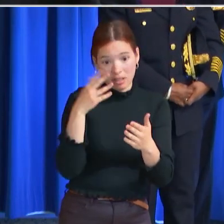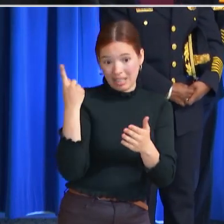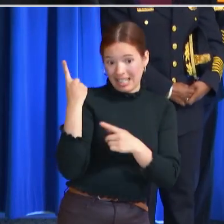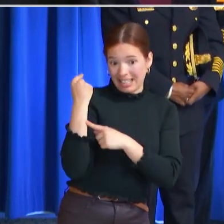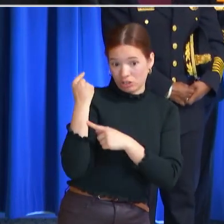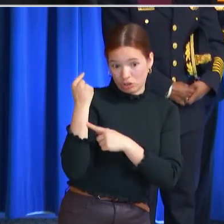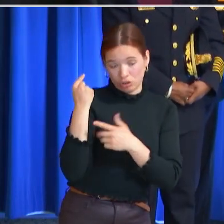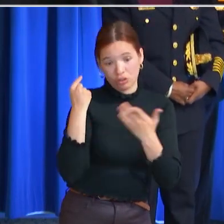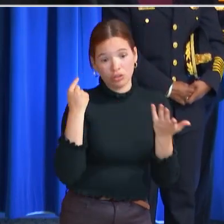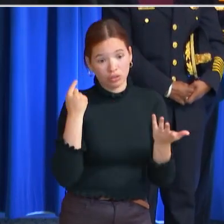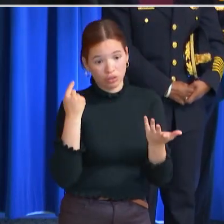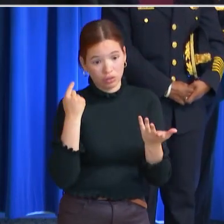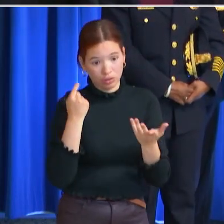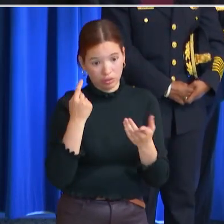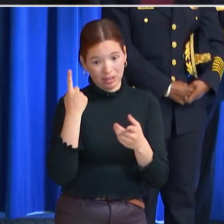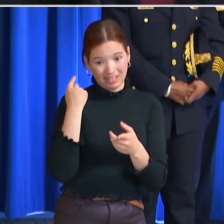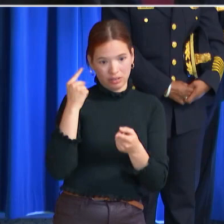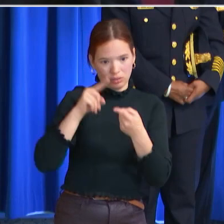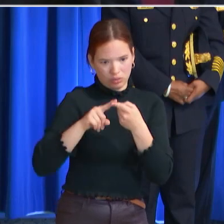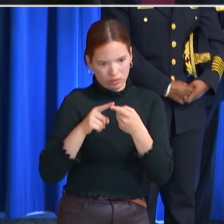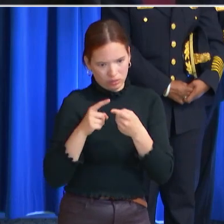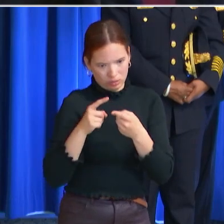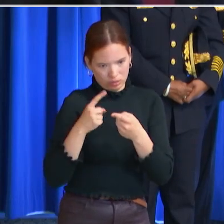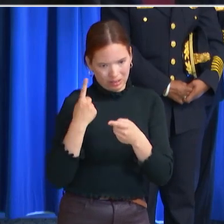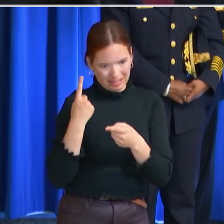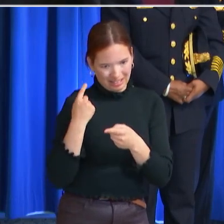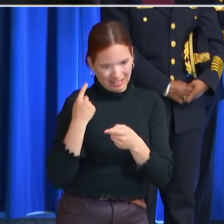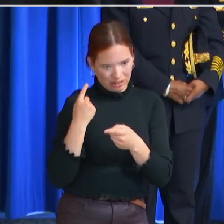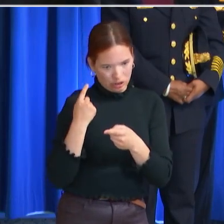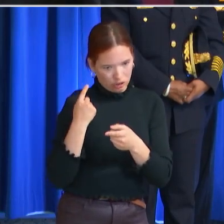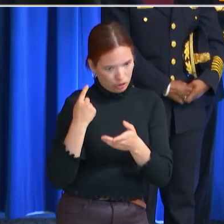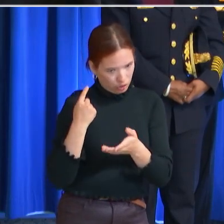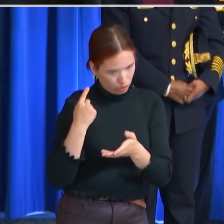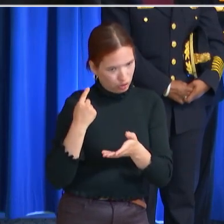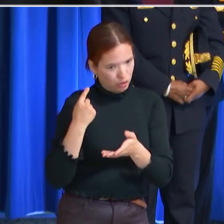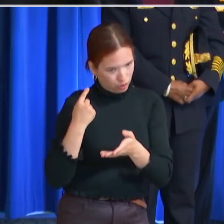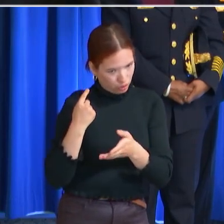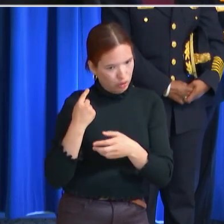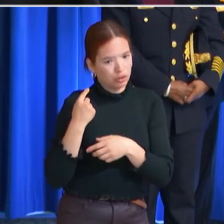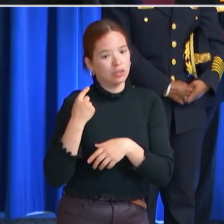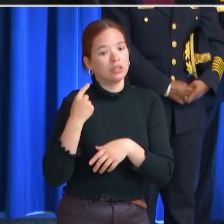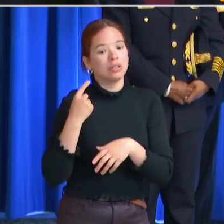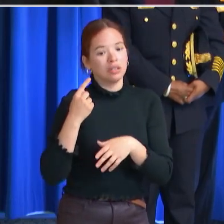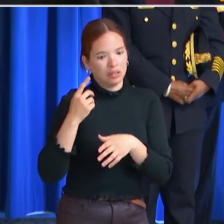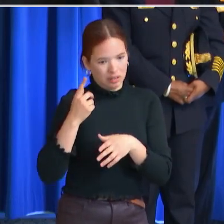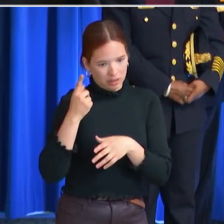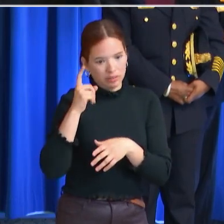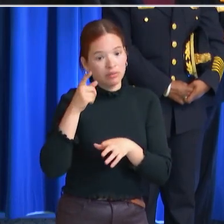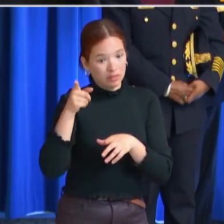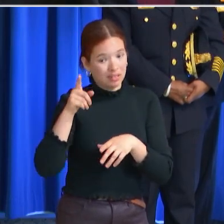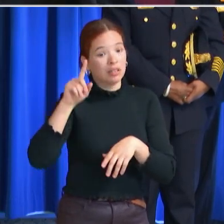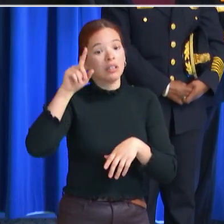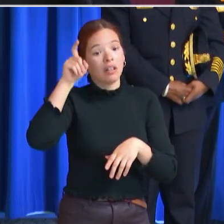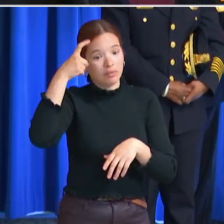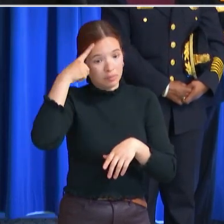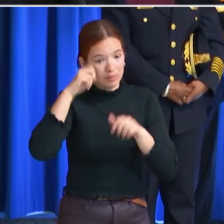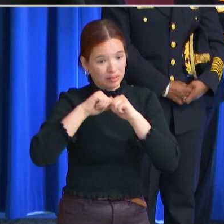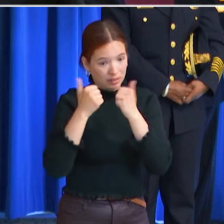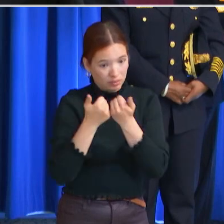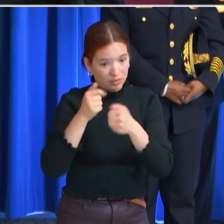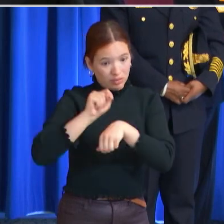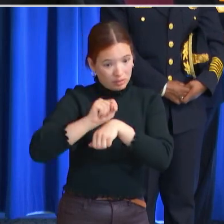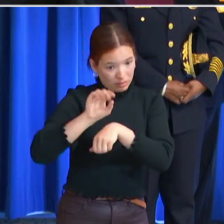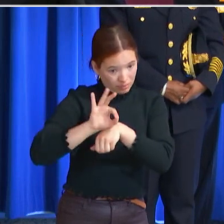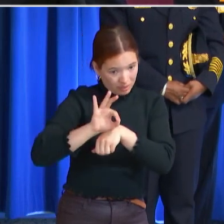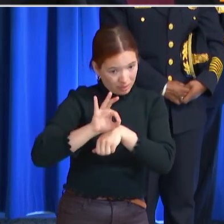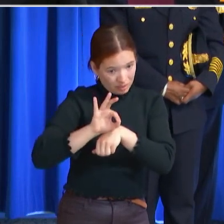the end of last year. Once we stood up the multi-government agency task force, we had historic decreases in crime all across